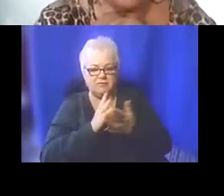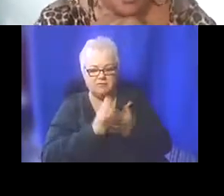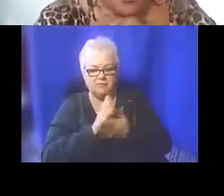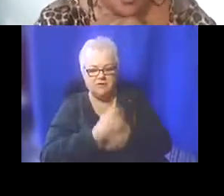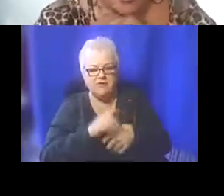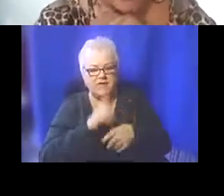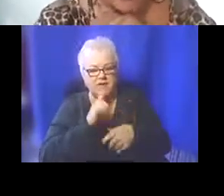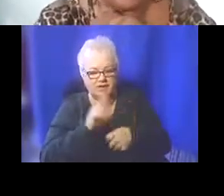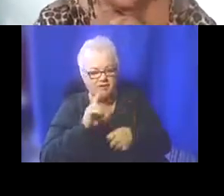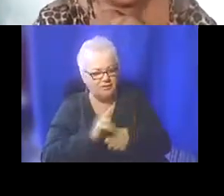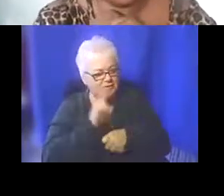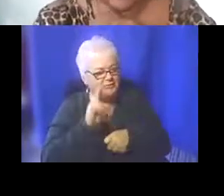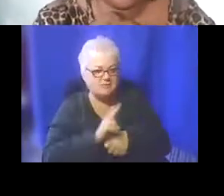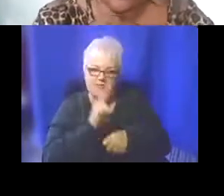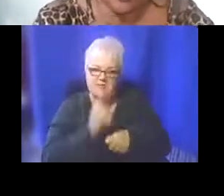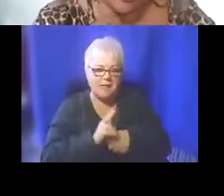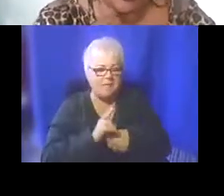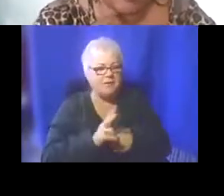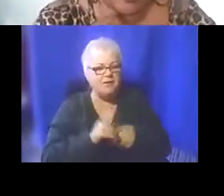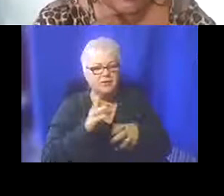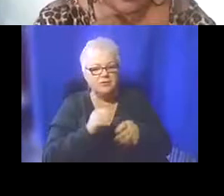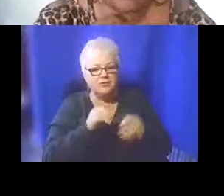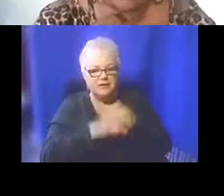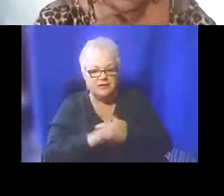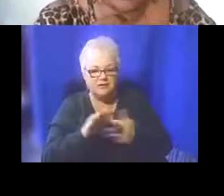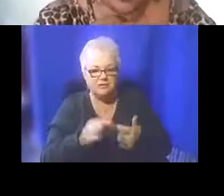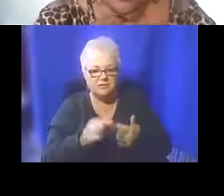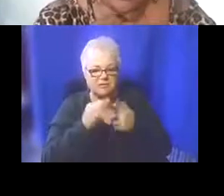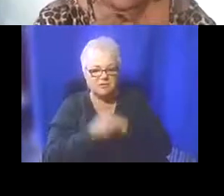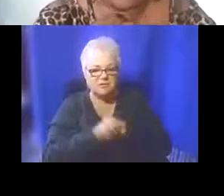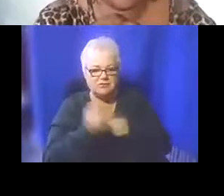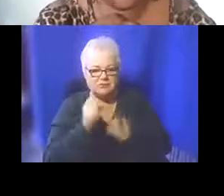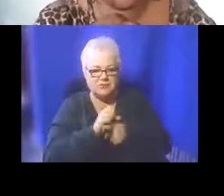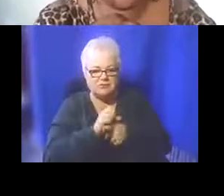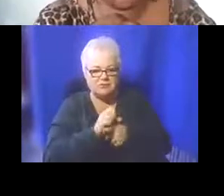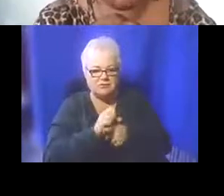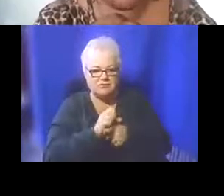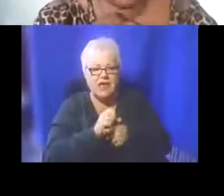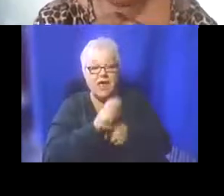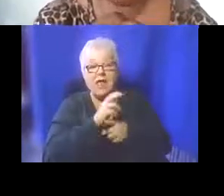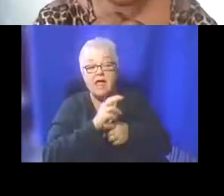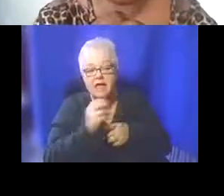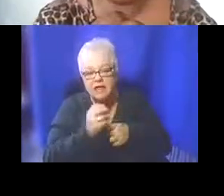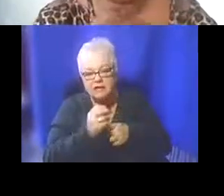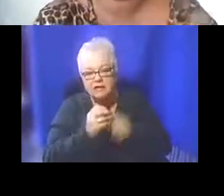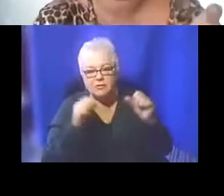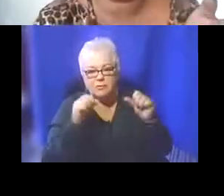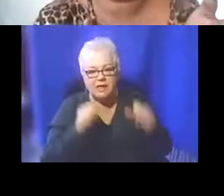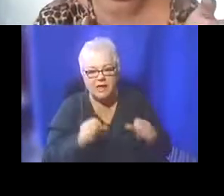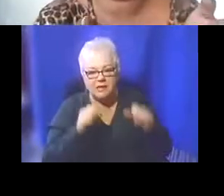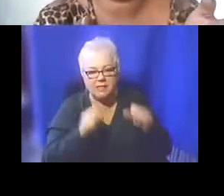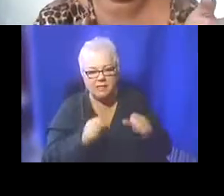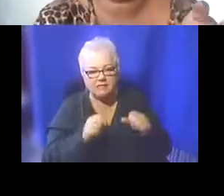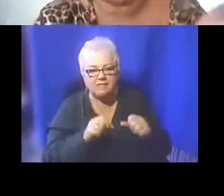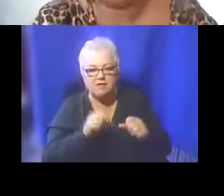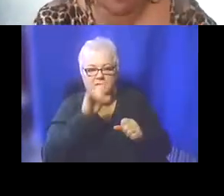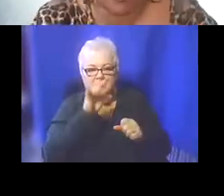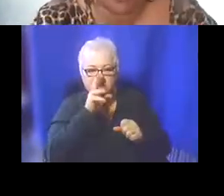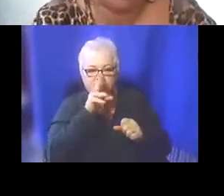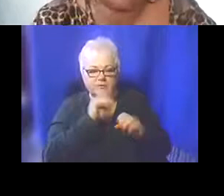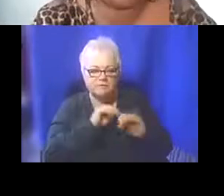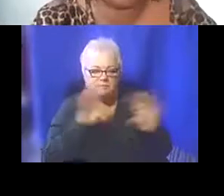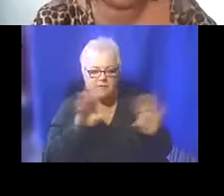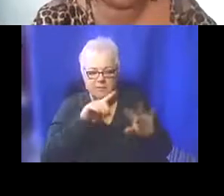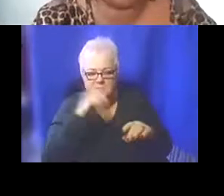absolutely use those things to get into certain spaces and to be able to vocalize Black